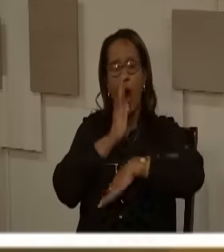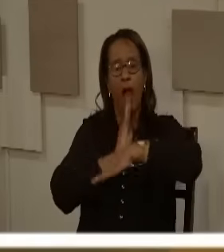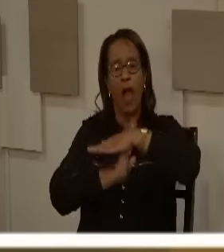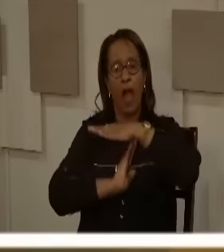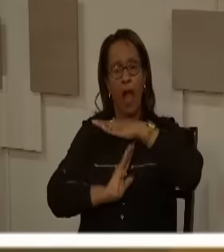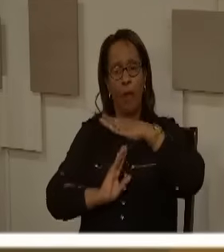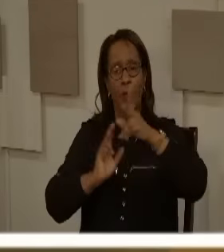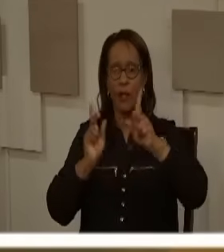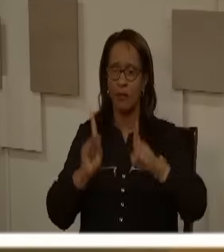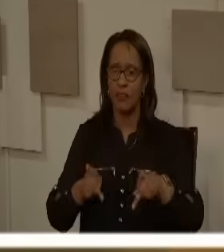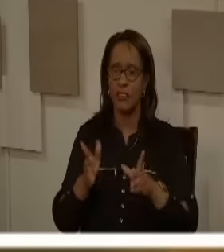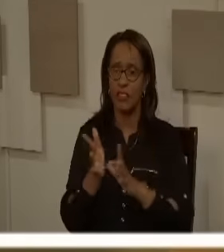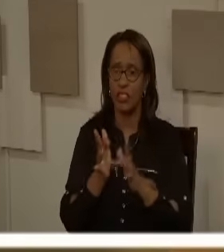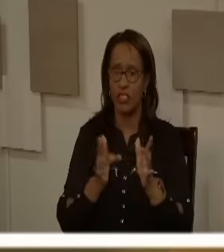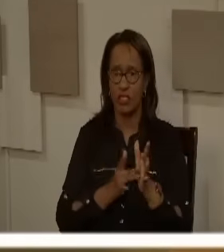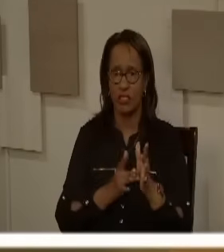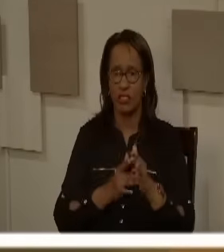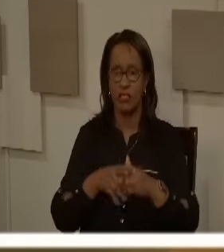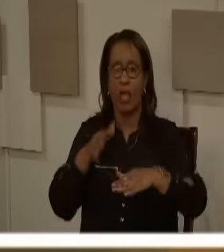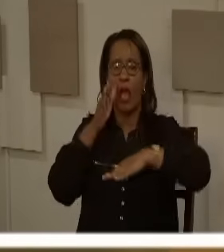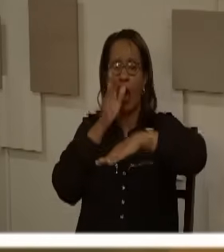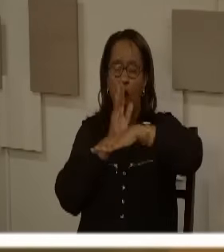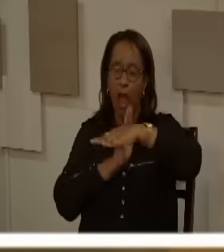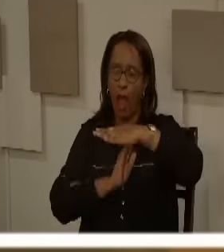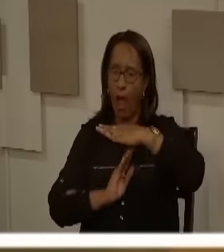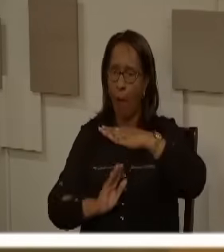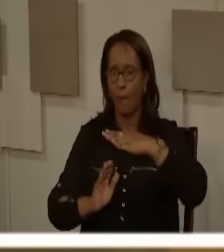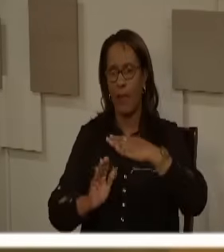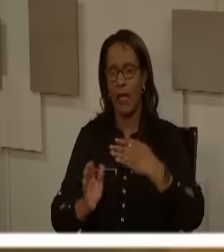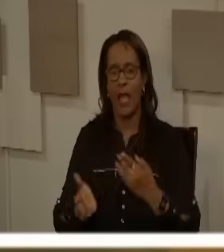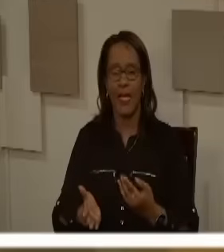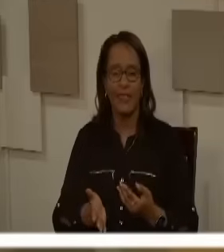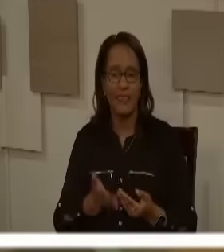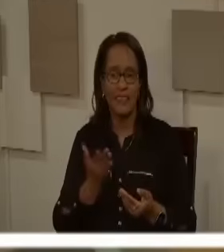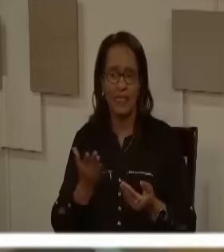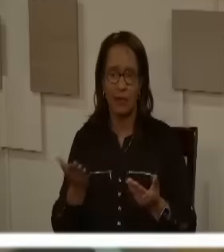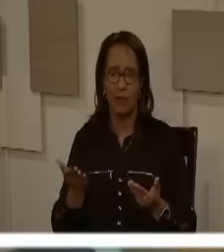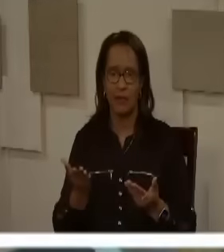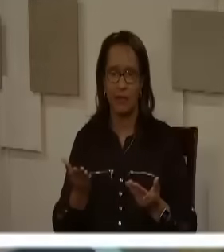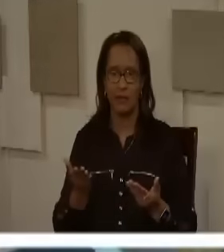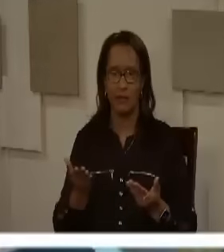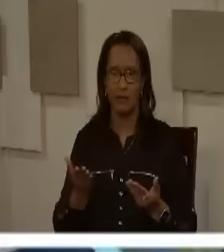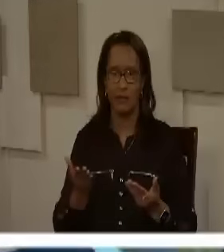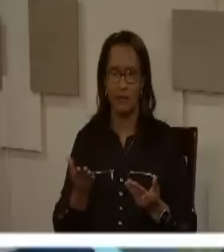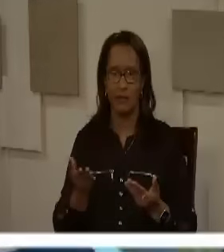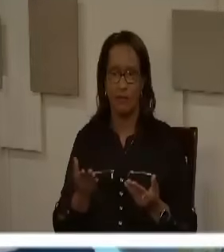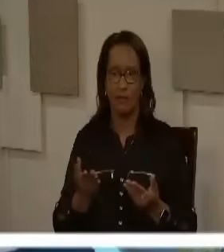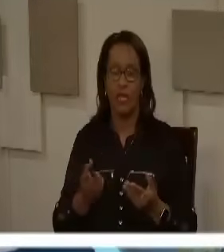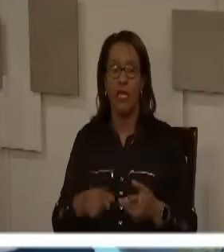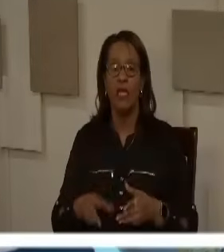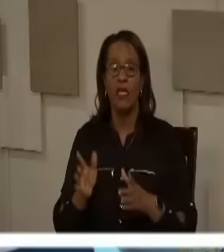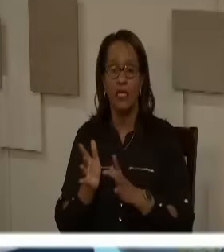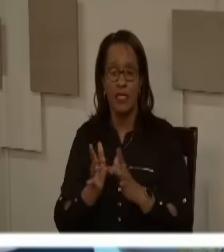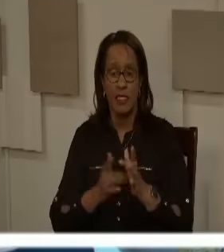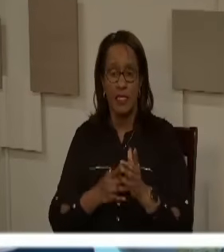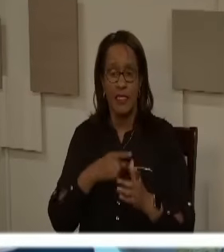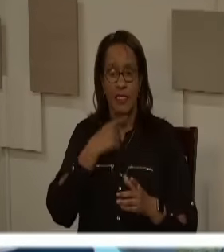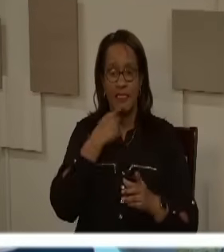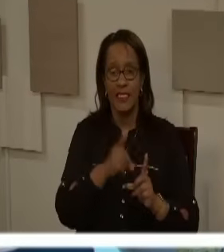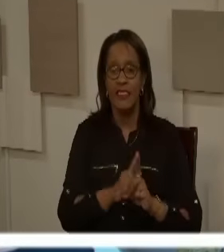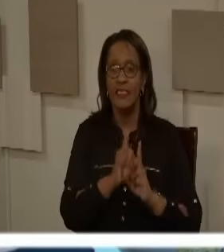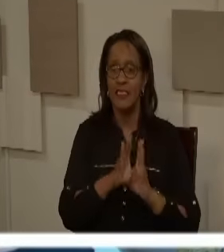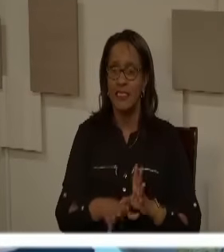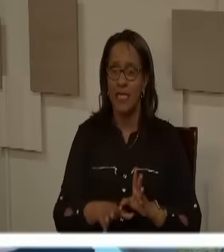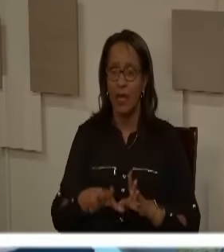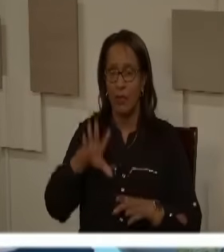When Jesus says, the Son of Man is destined to suffer grievously, to be rejected by the elders